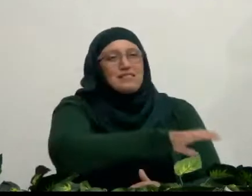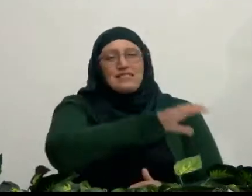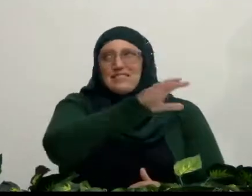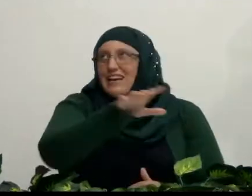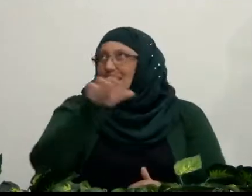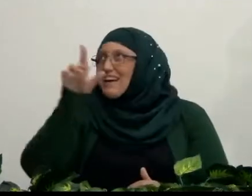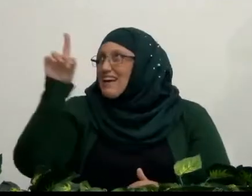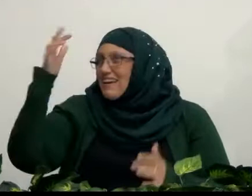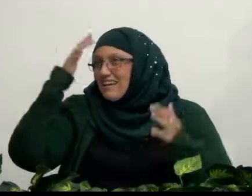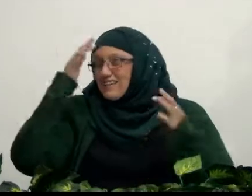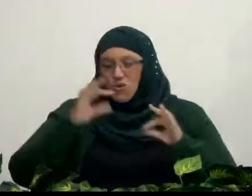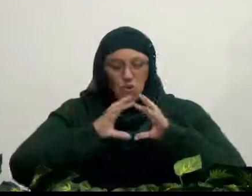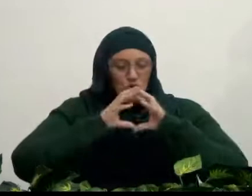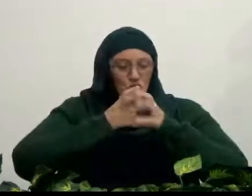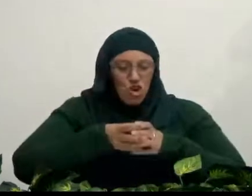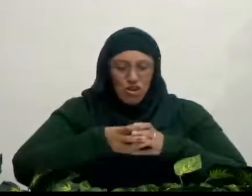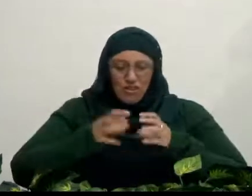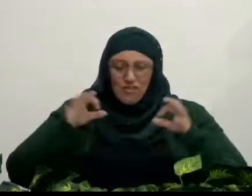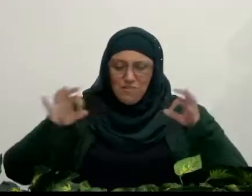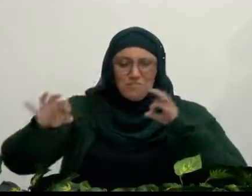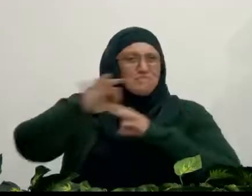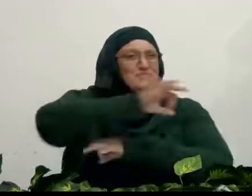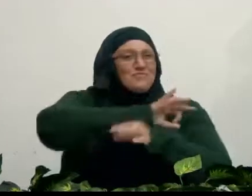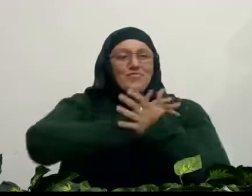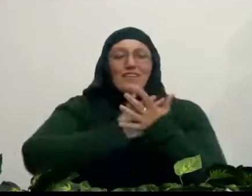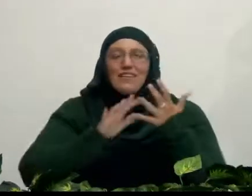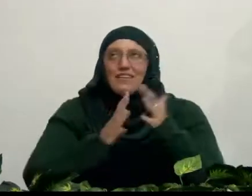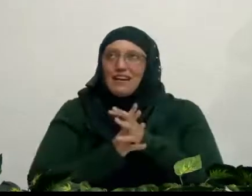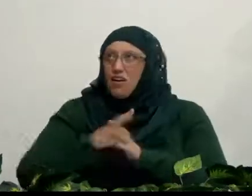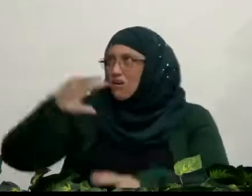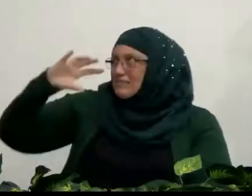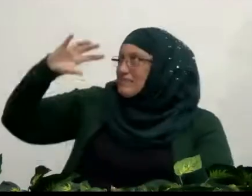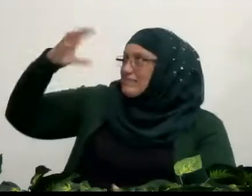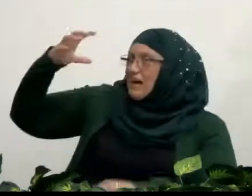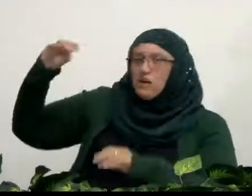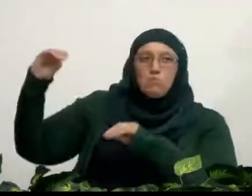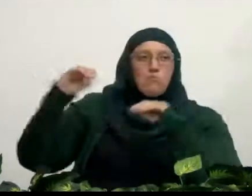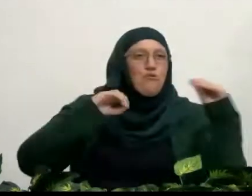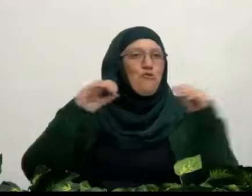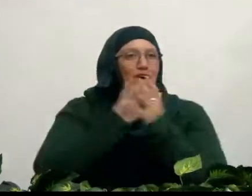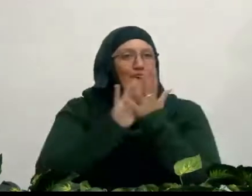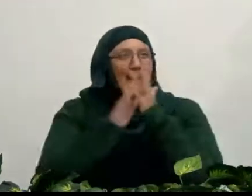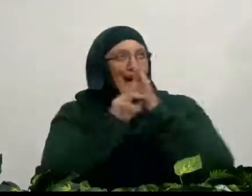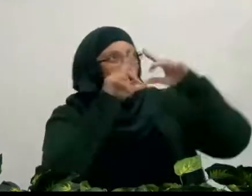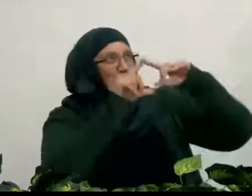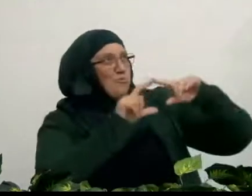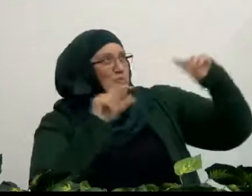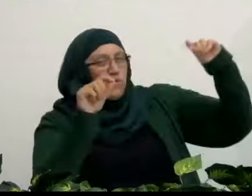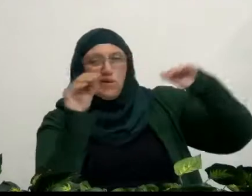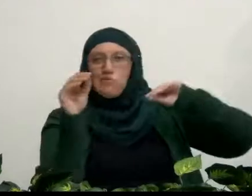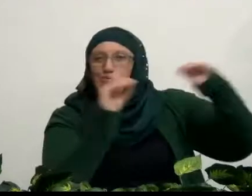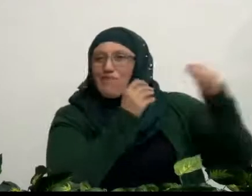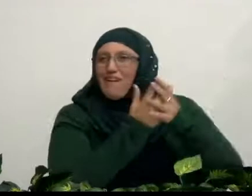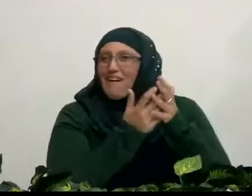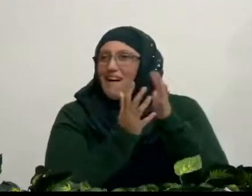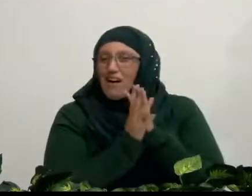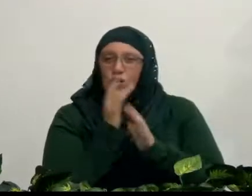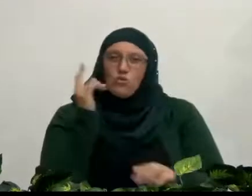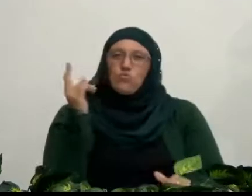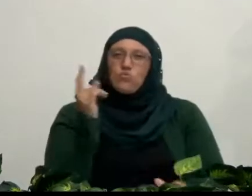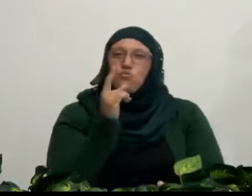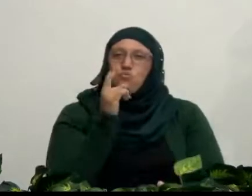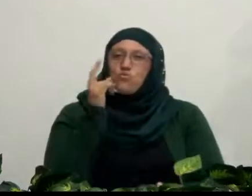their orbits. He controls the movements of the sun and of the moon. Each circles till a certain